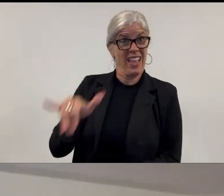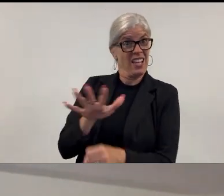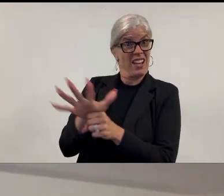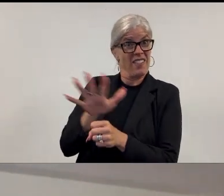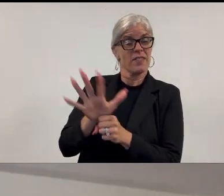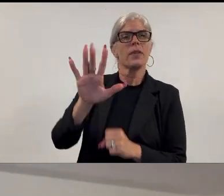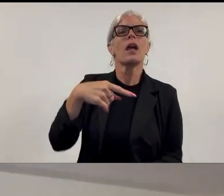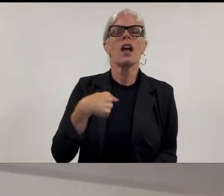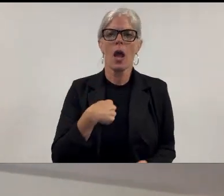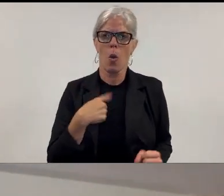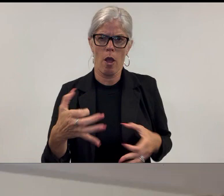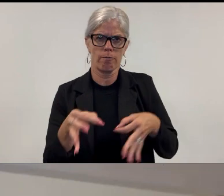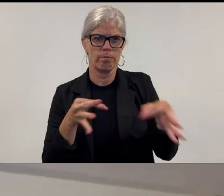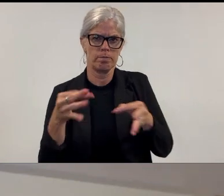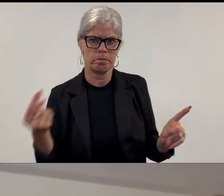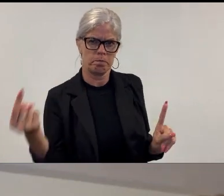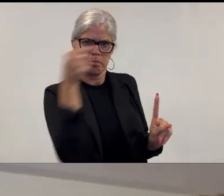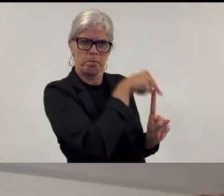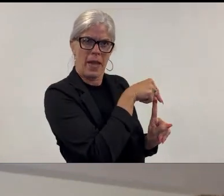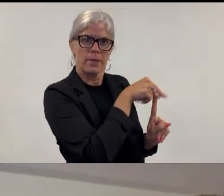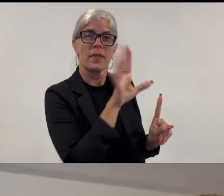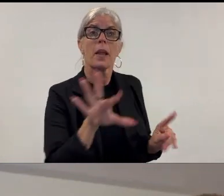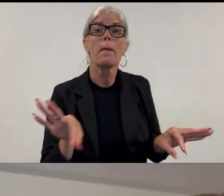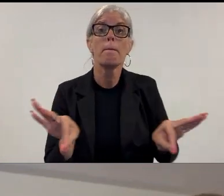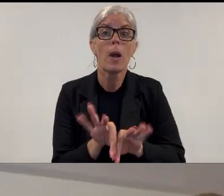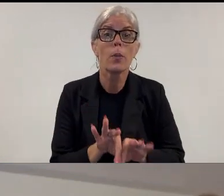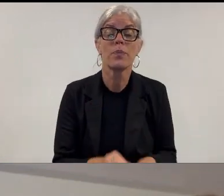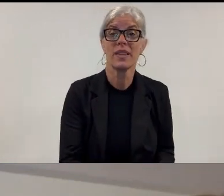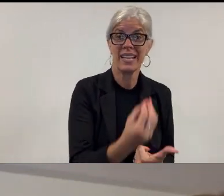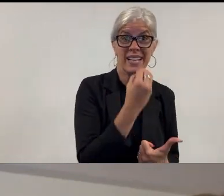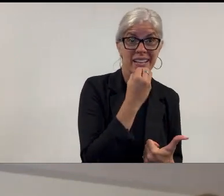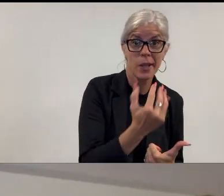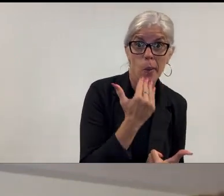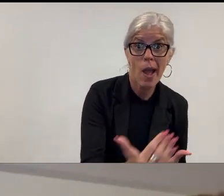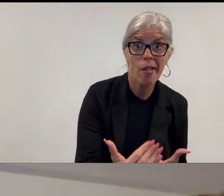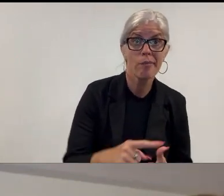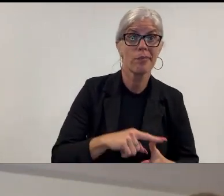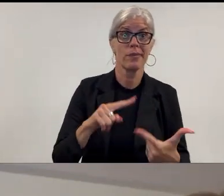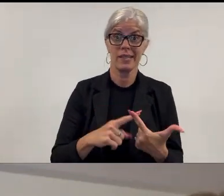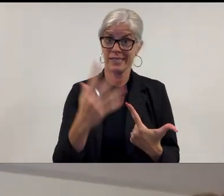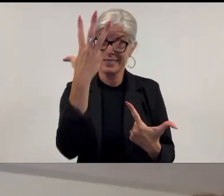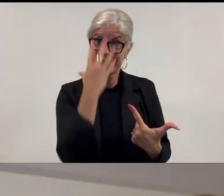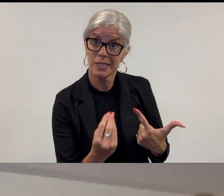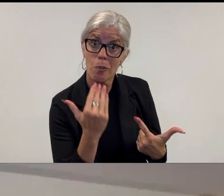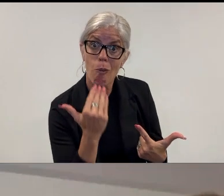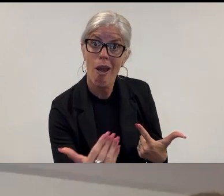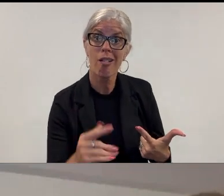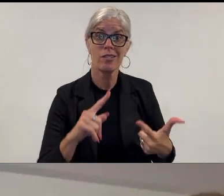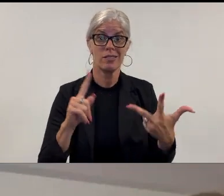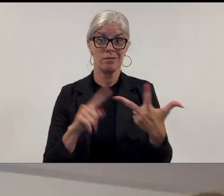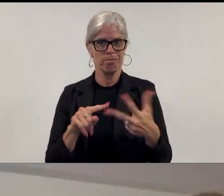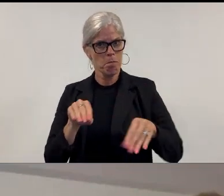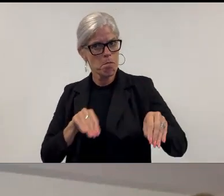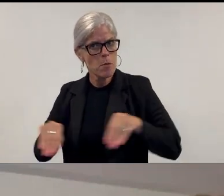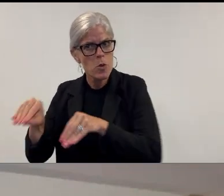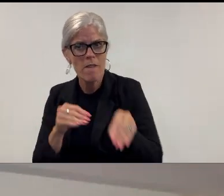to go back to the fact that you need to eat well, you need to sleep well, and you need to move well. If you do